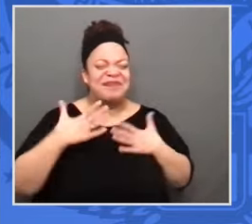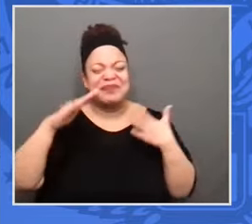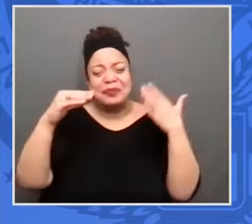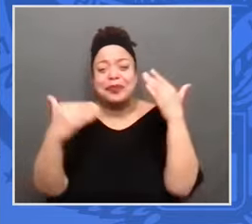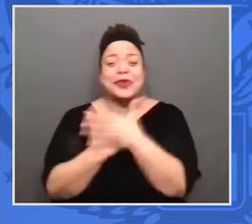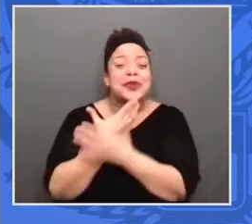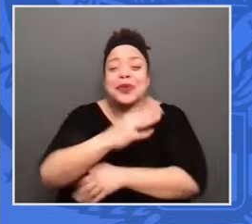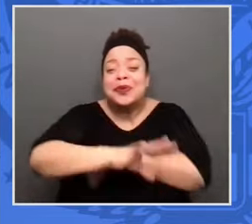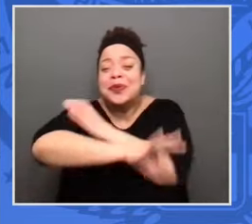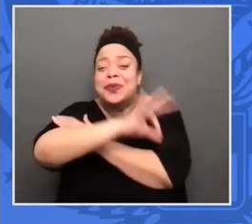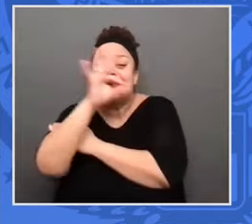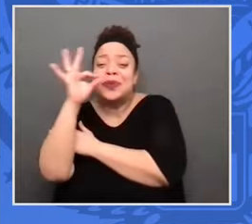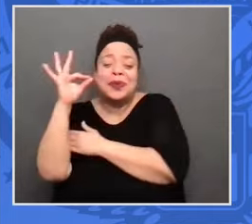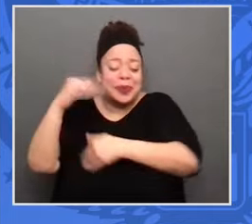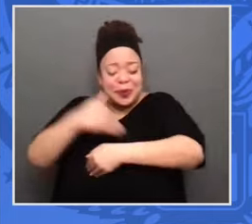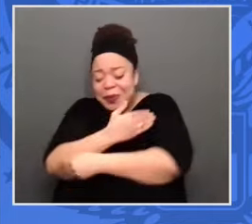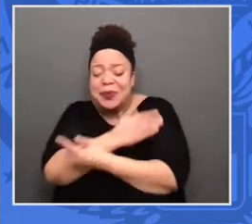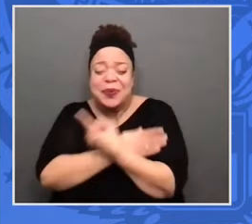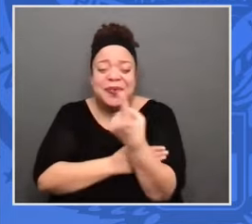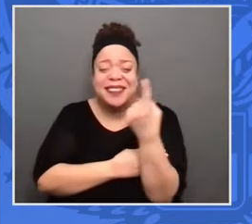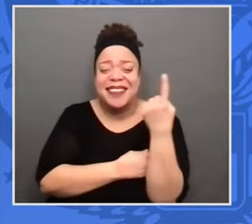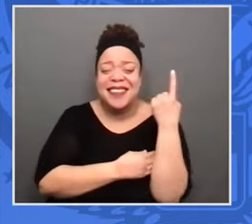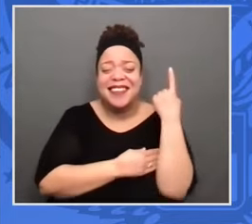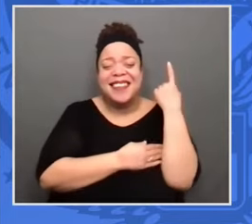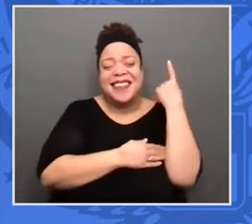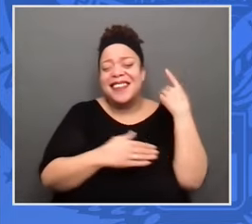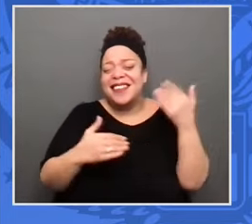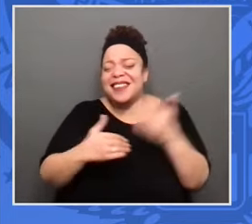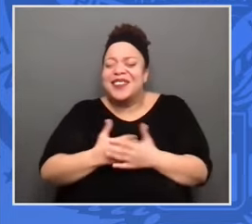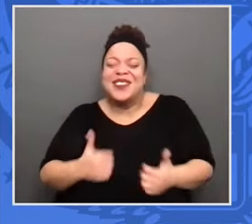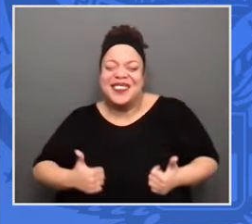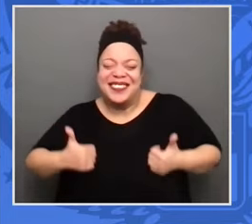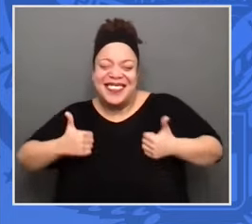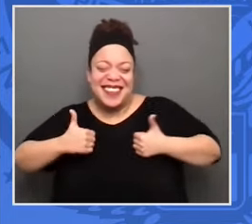it's a new life for